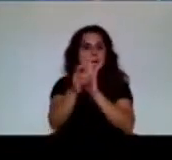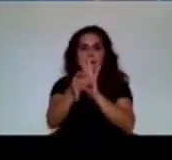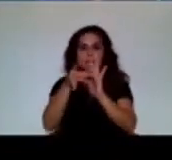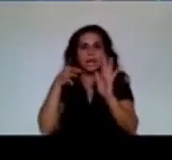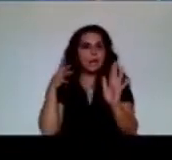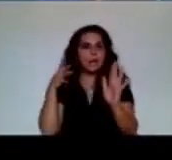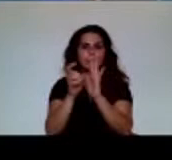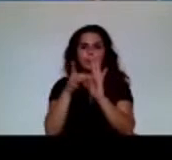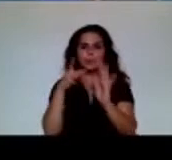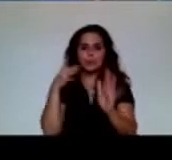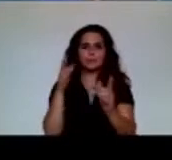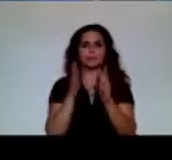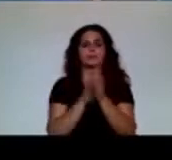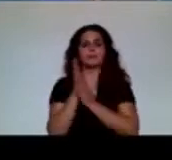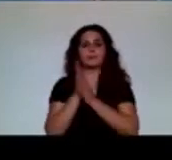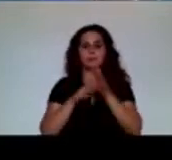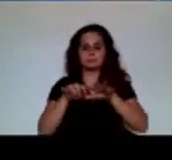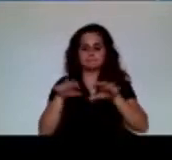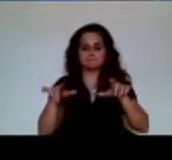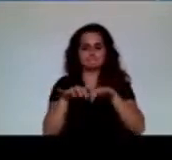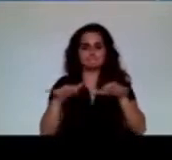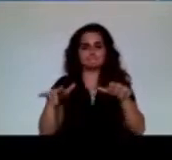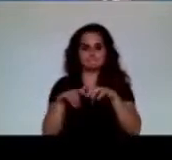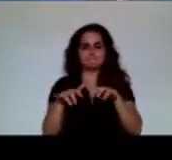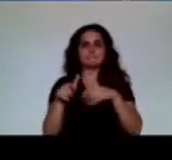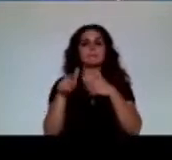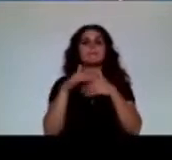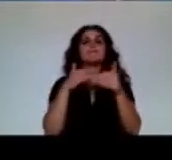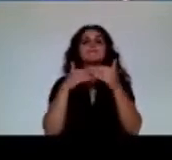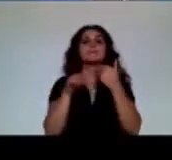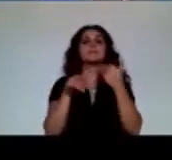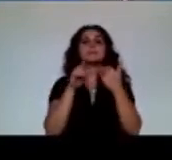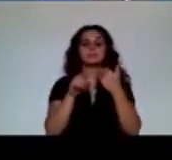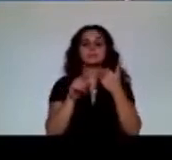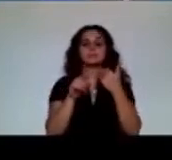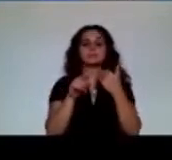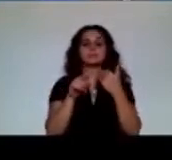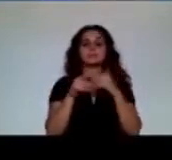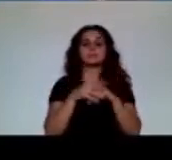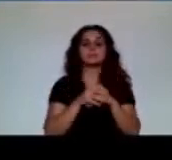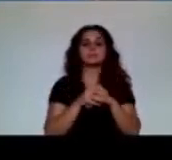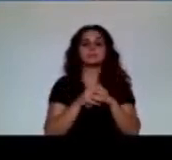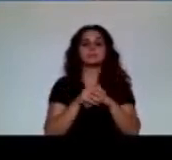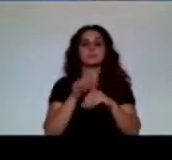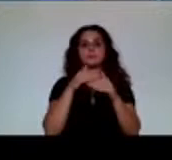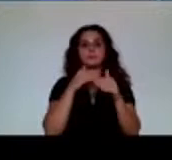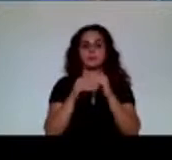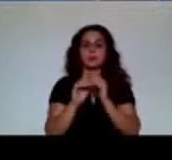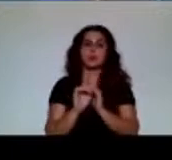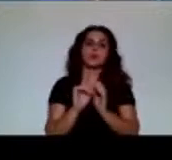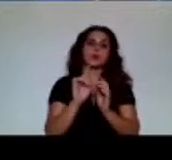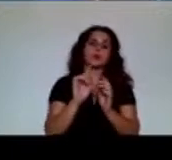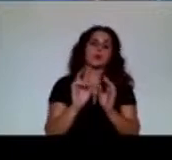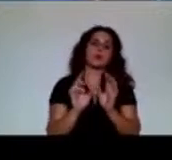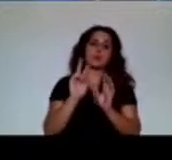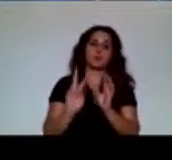could using the keyboard. So they did this in one of two conditions.